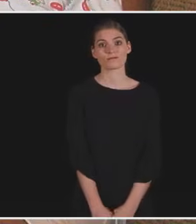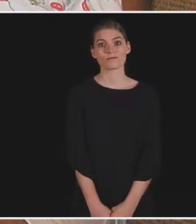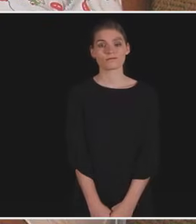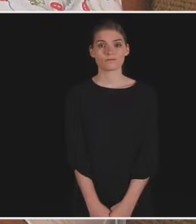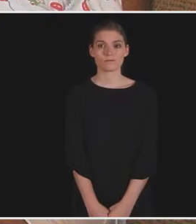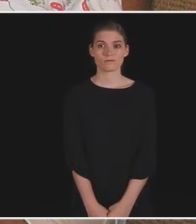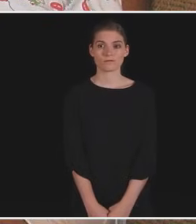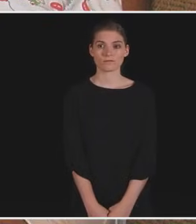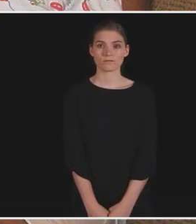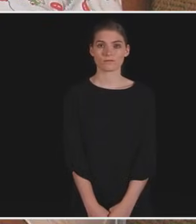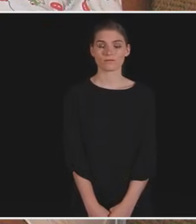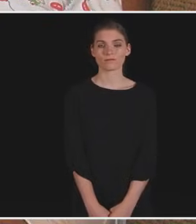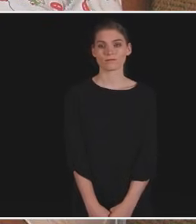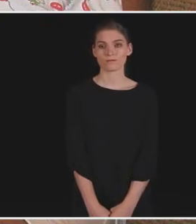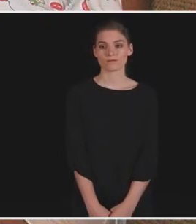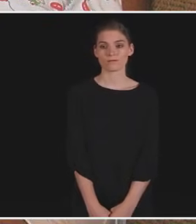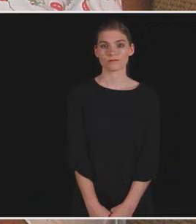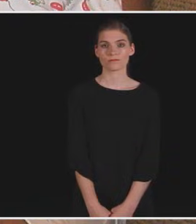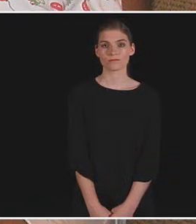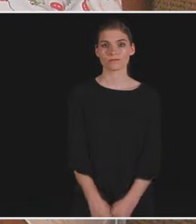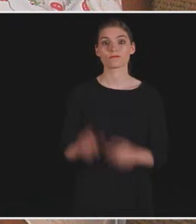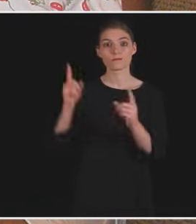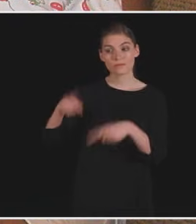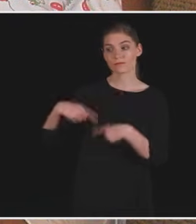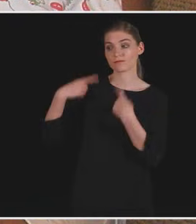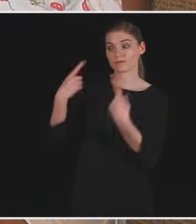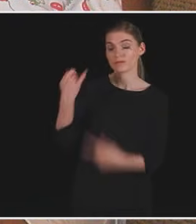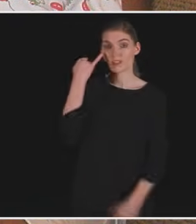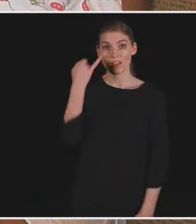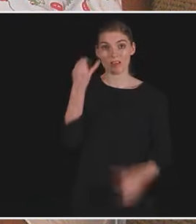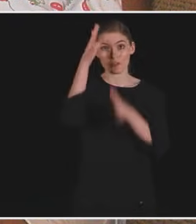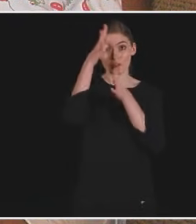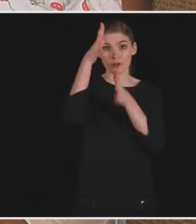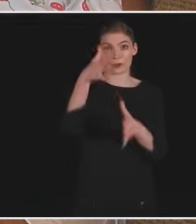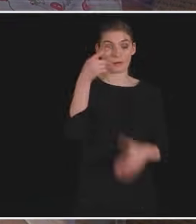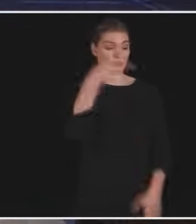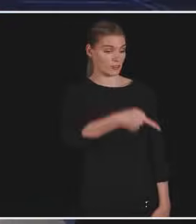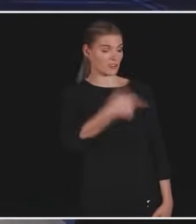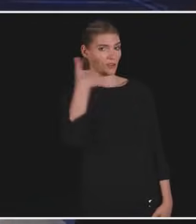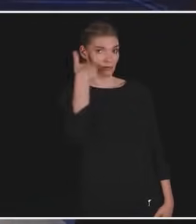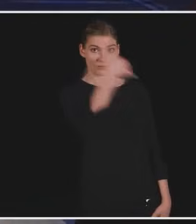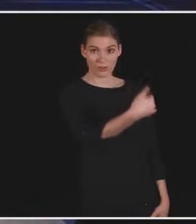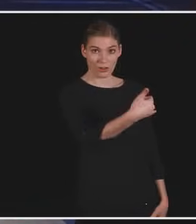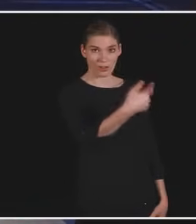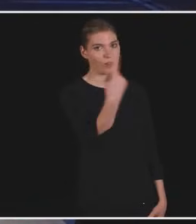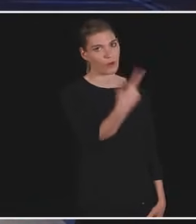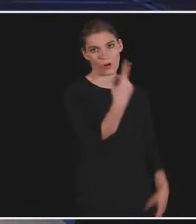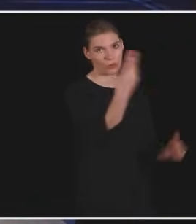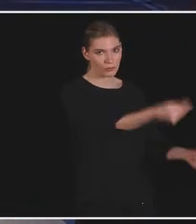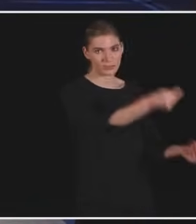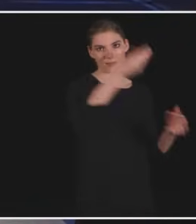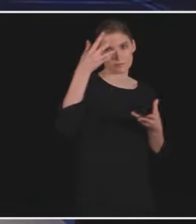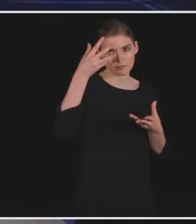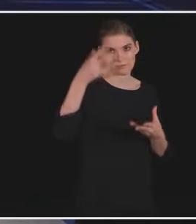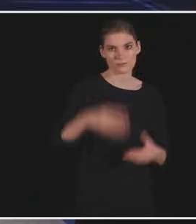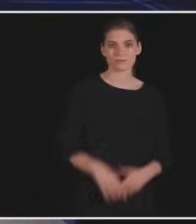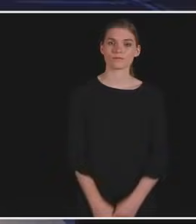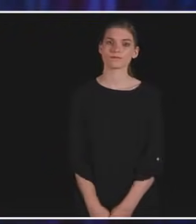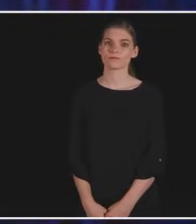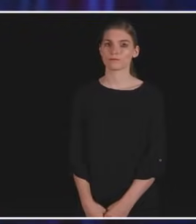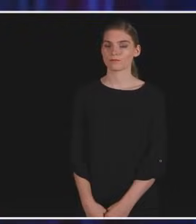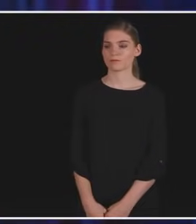sisters. To this day, whenever I call my grandparents, they never fail to remind